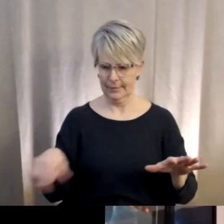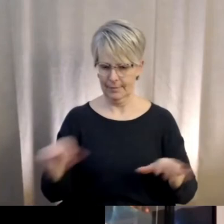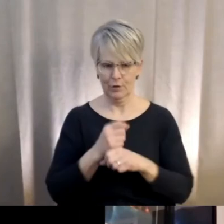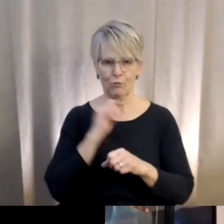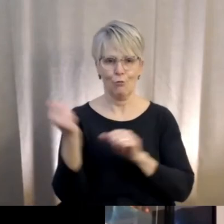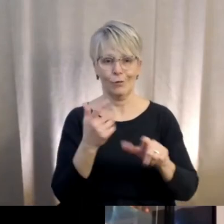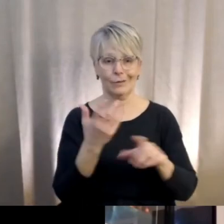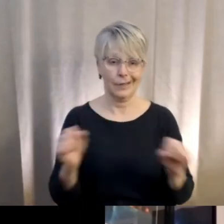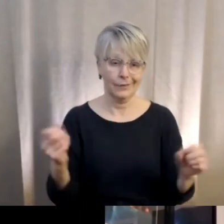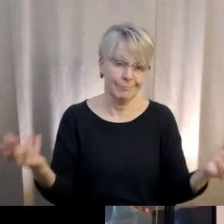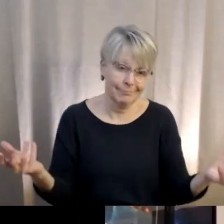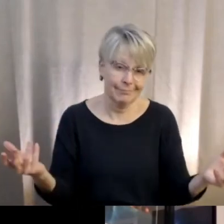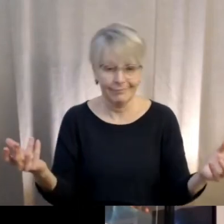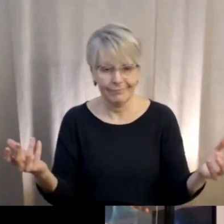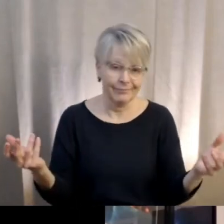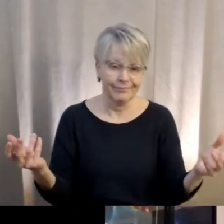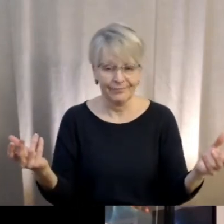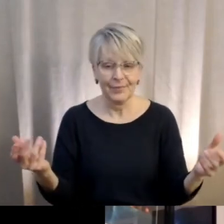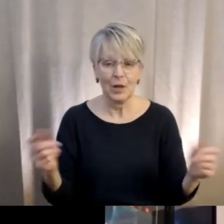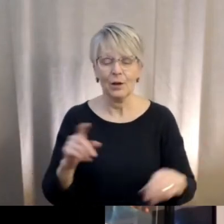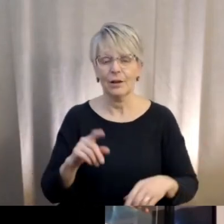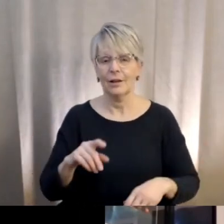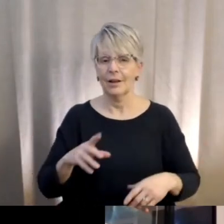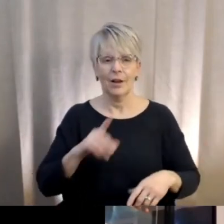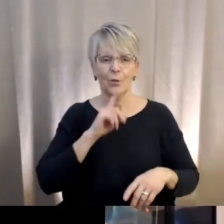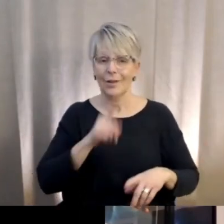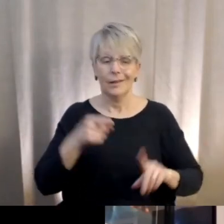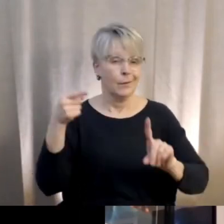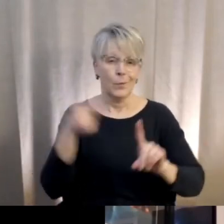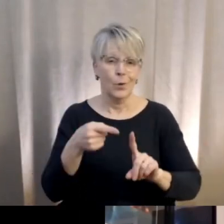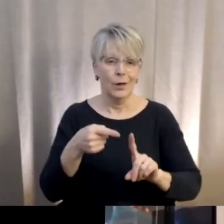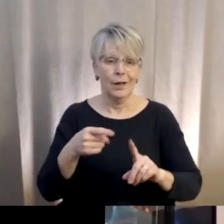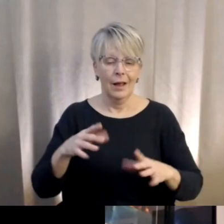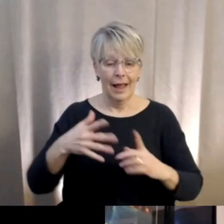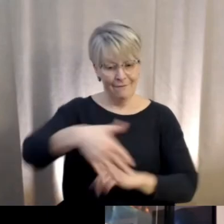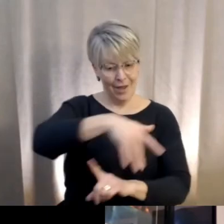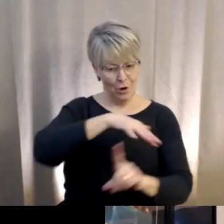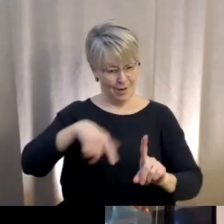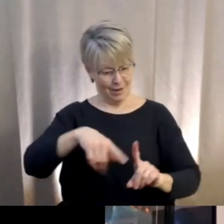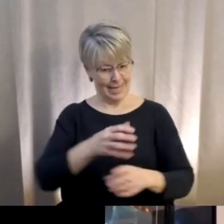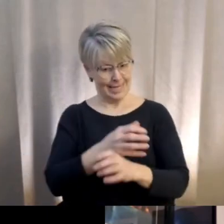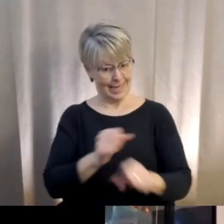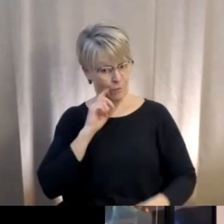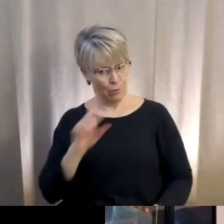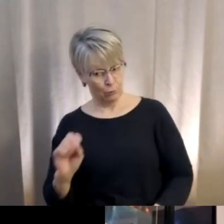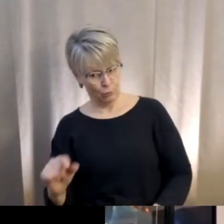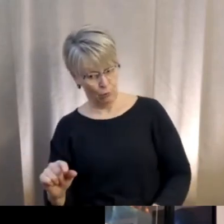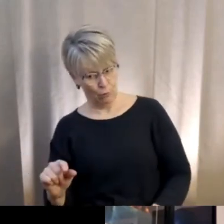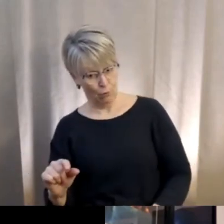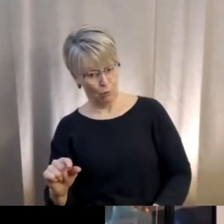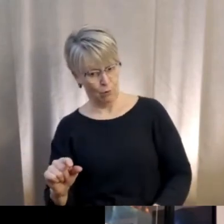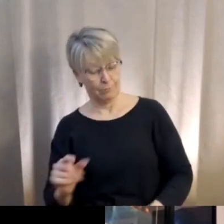So biggest thing is just trying to make sure the environment is both safe for the dog, but also for the